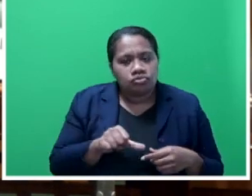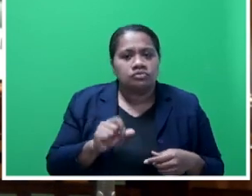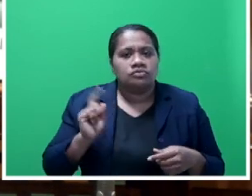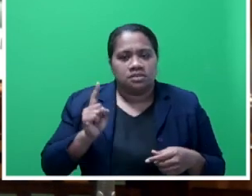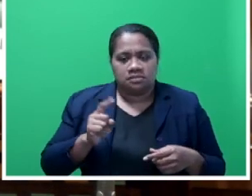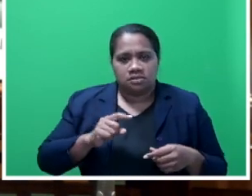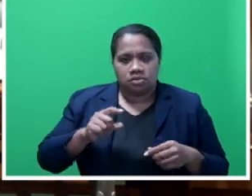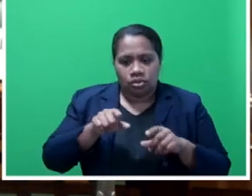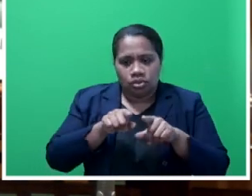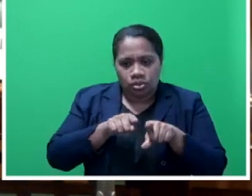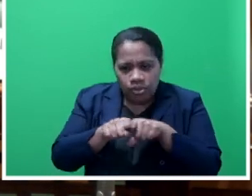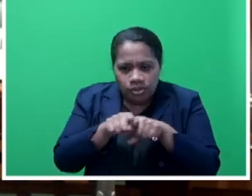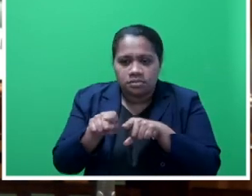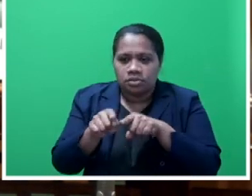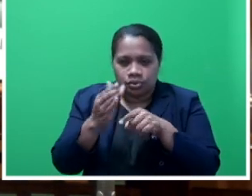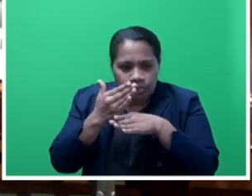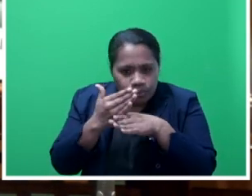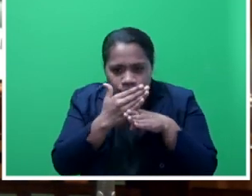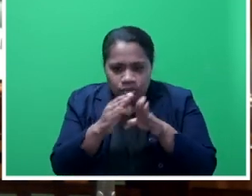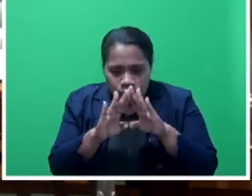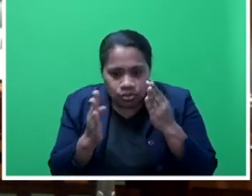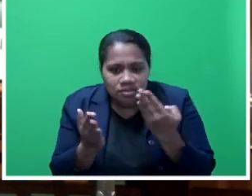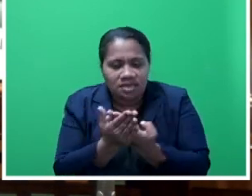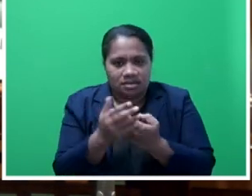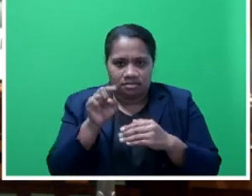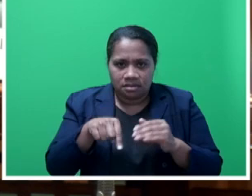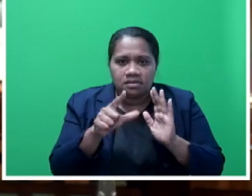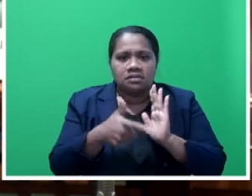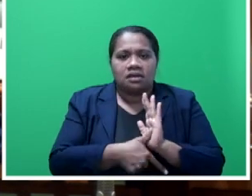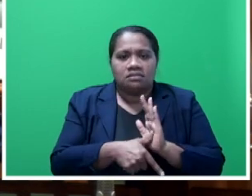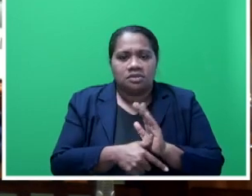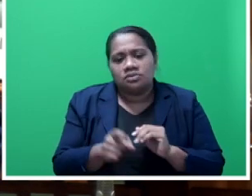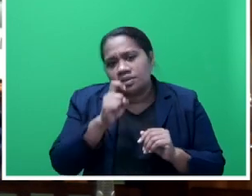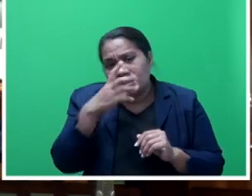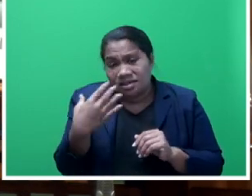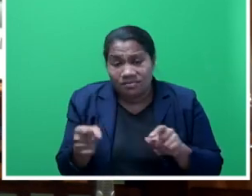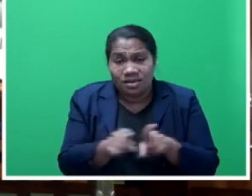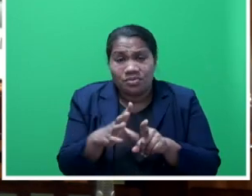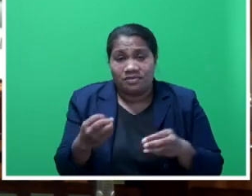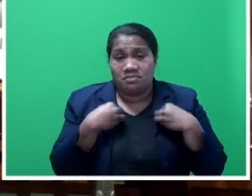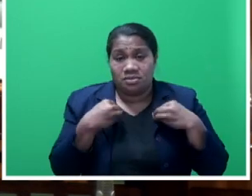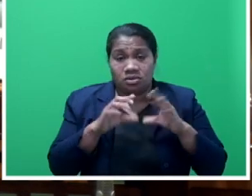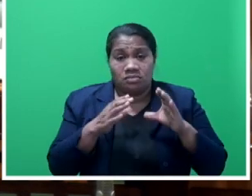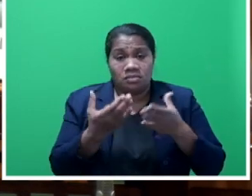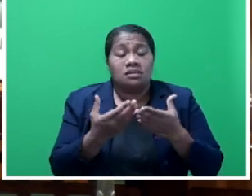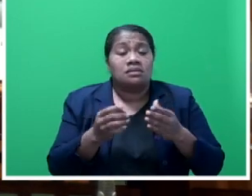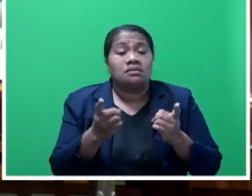this particular specific period. We cannot have, as we said in the business committee meeting, the politicization of the